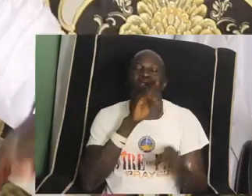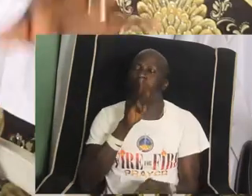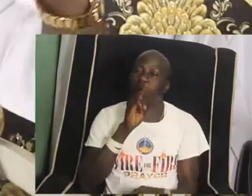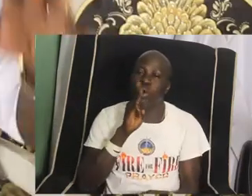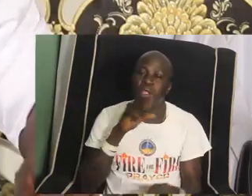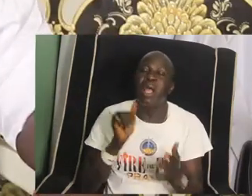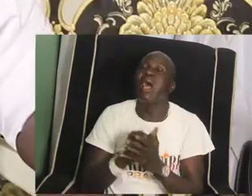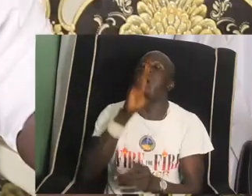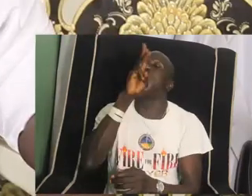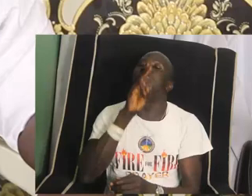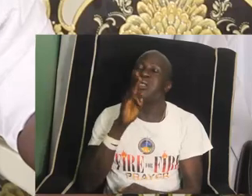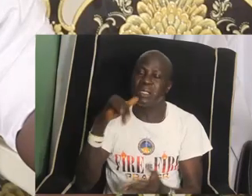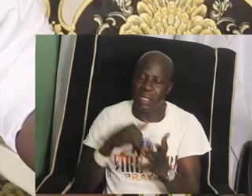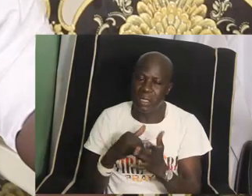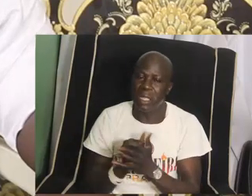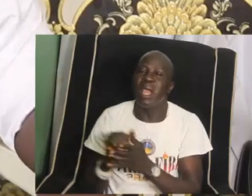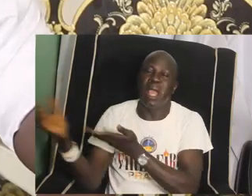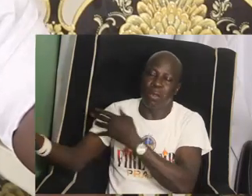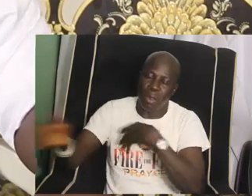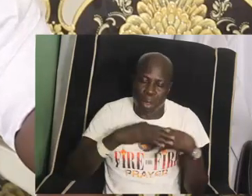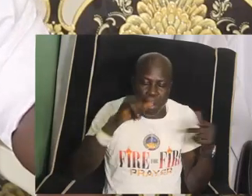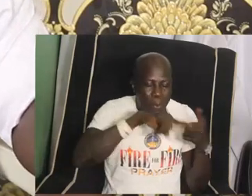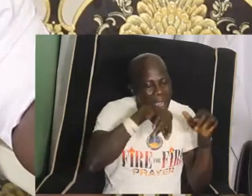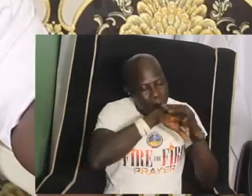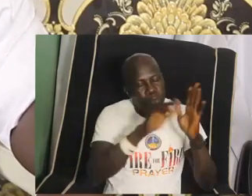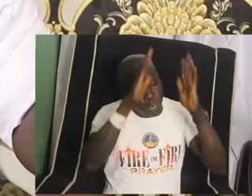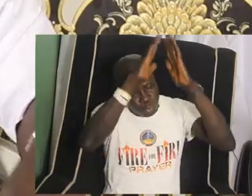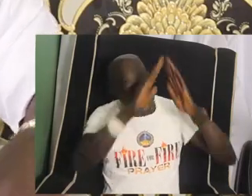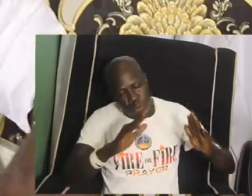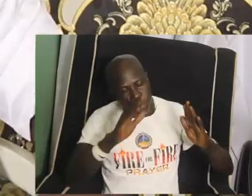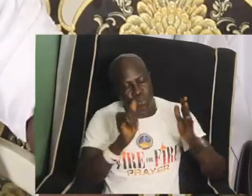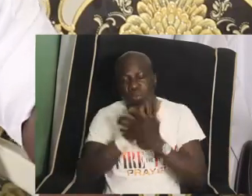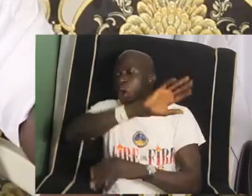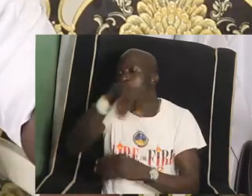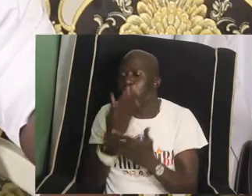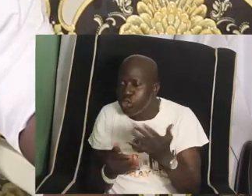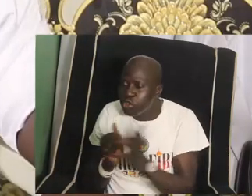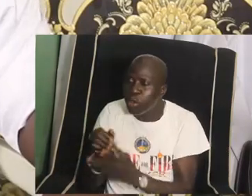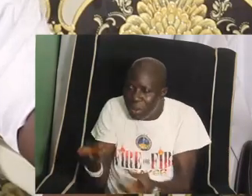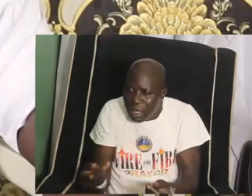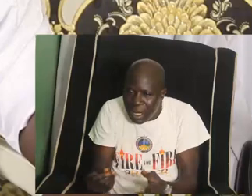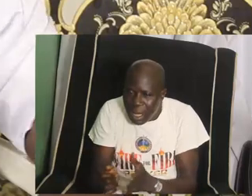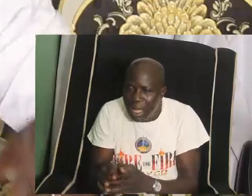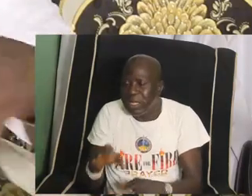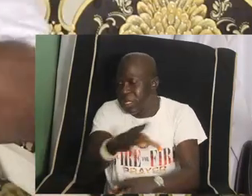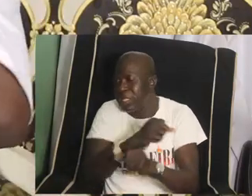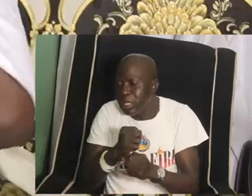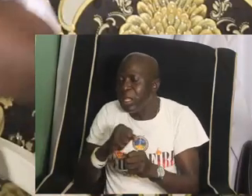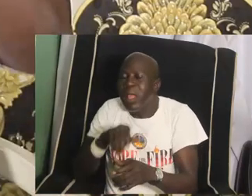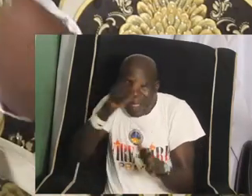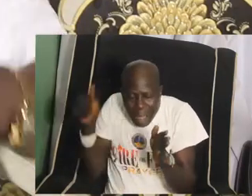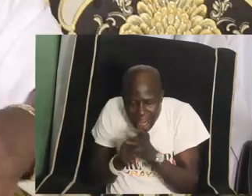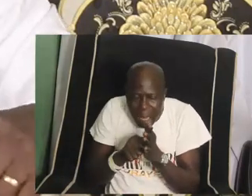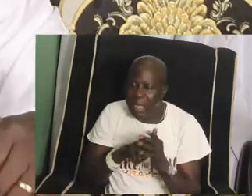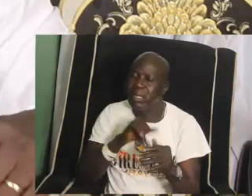bless the water. I will bless it. You will take it to your home. Some learners